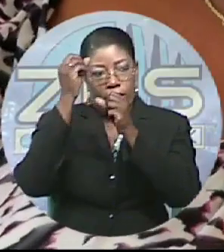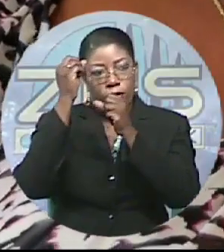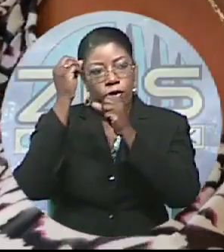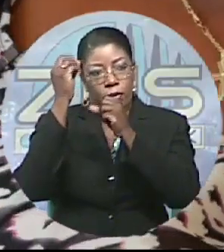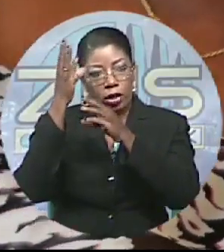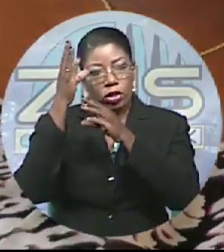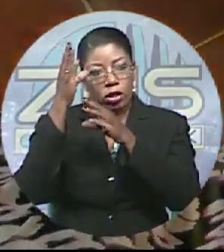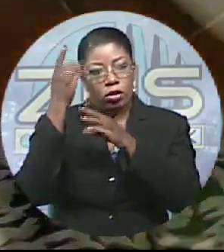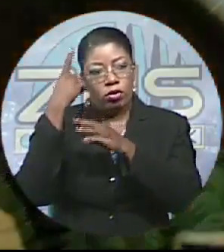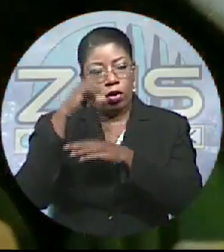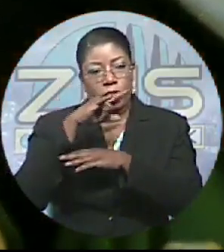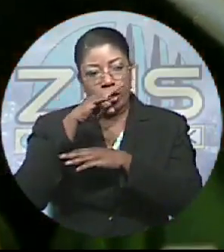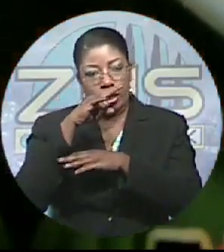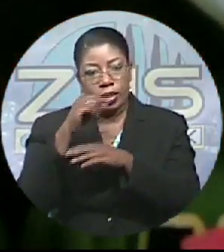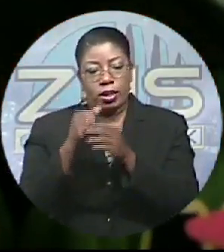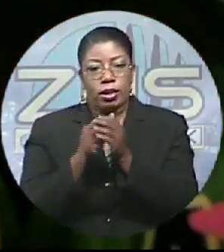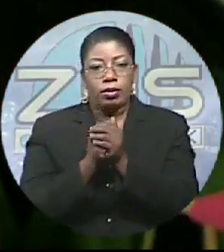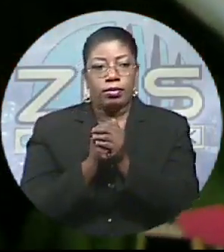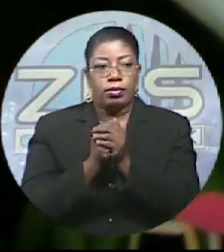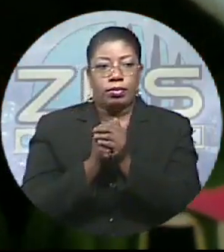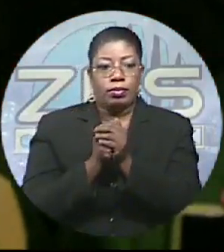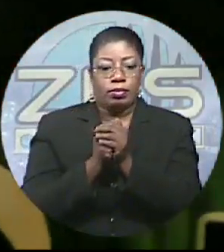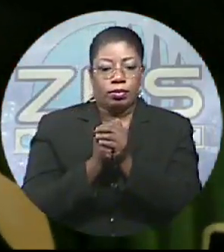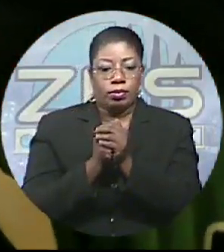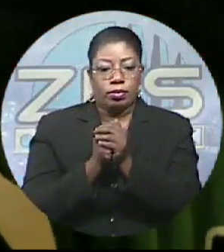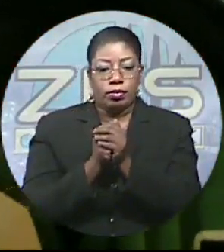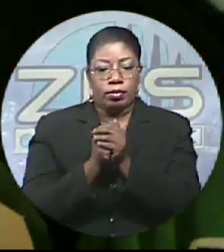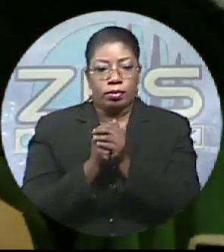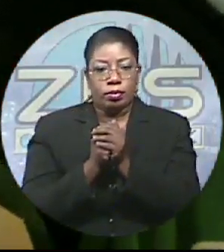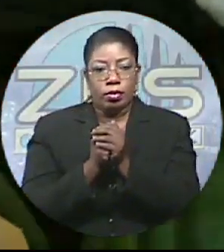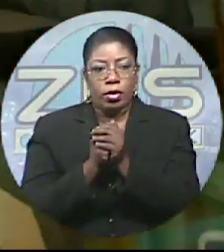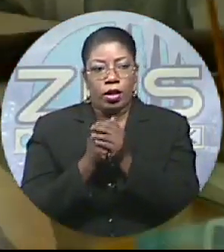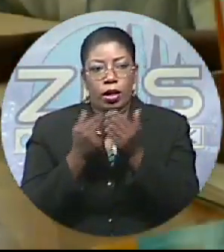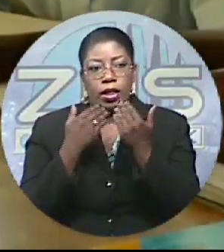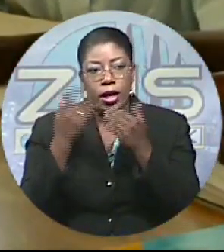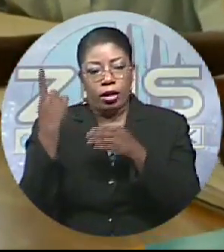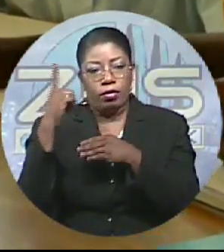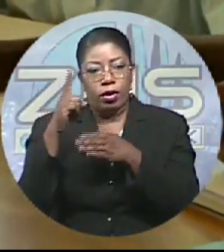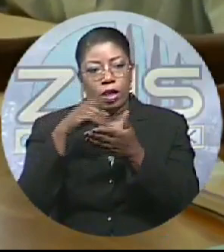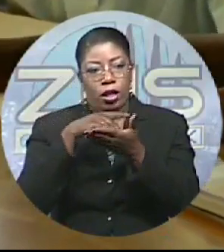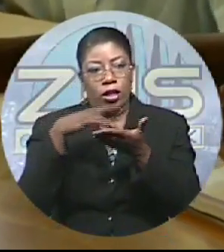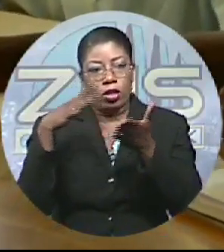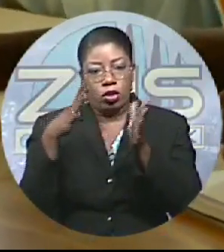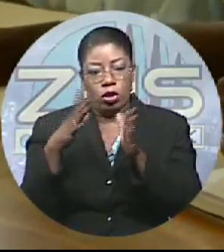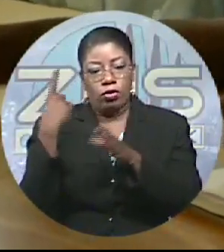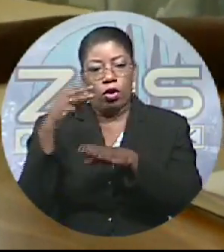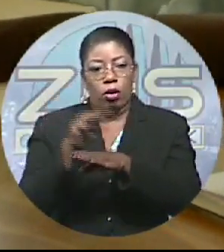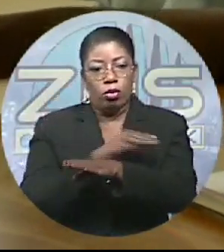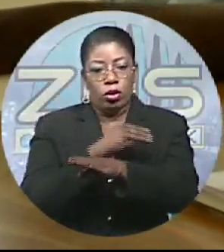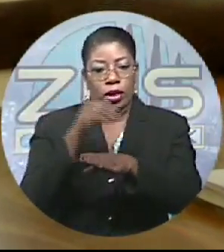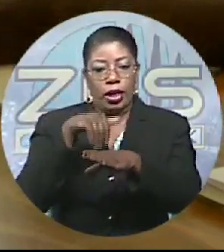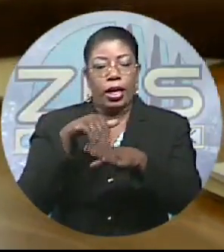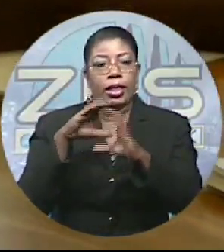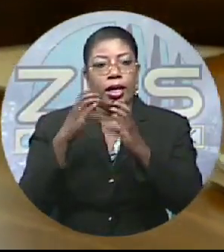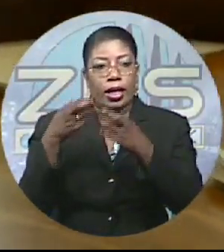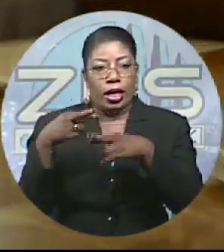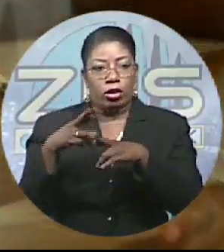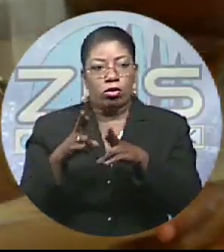information for the kids. Probably just as thankful as these students are for music in the